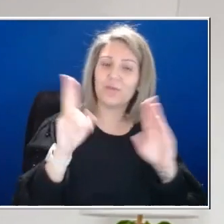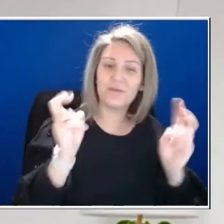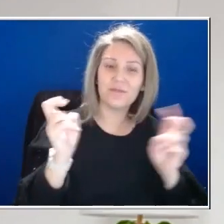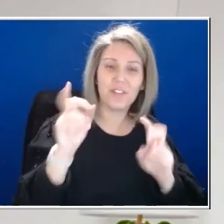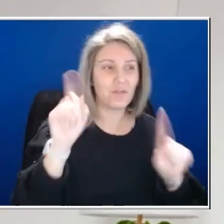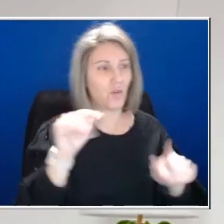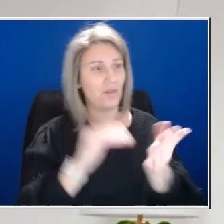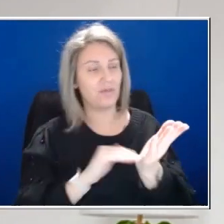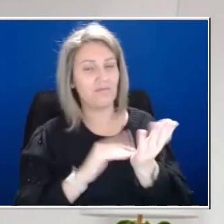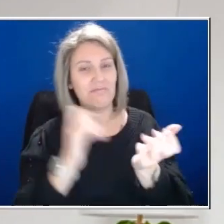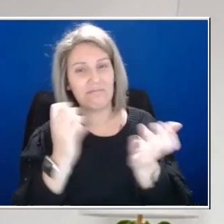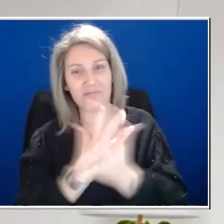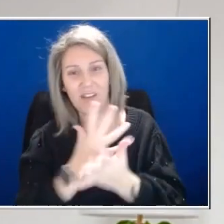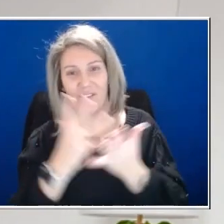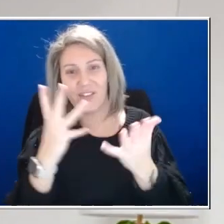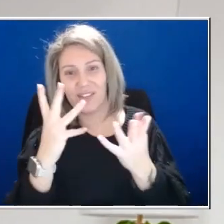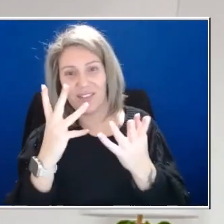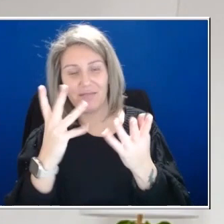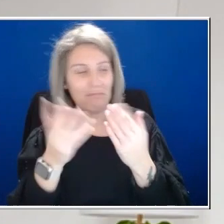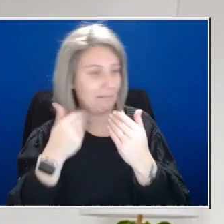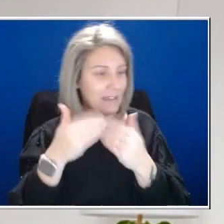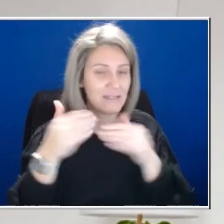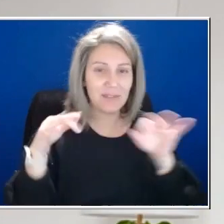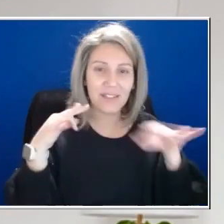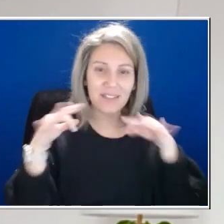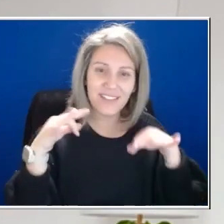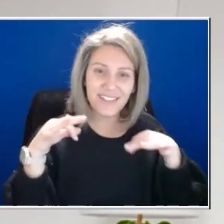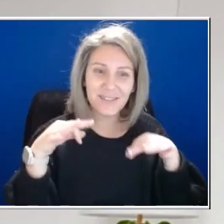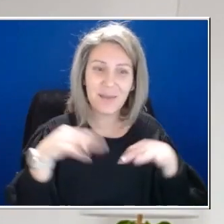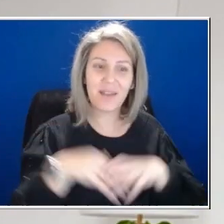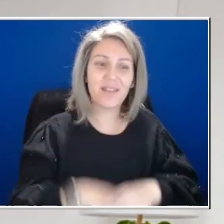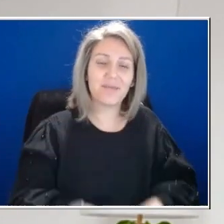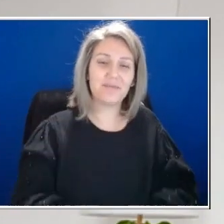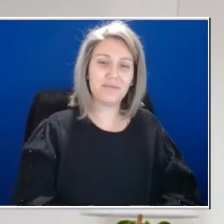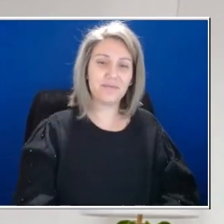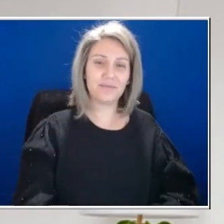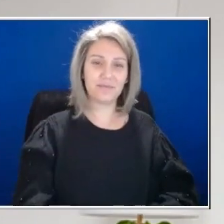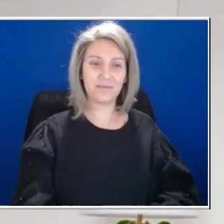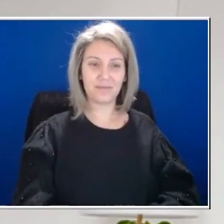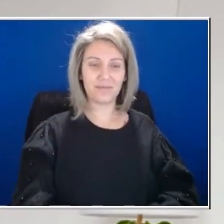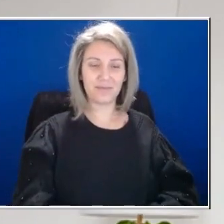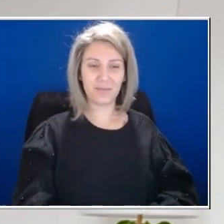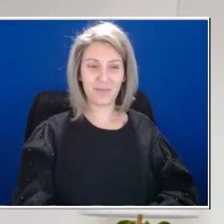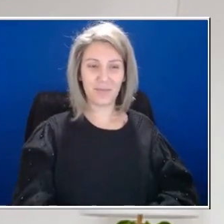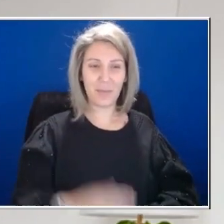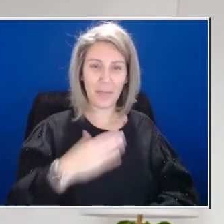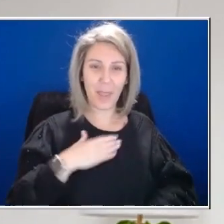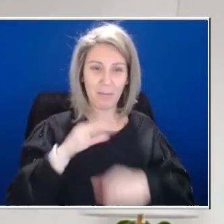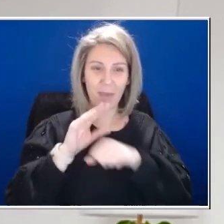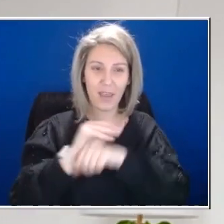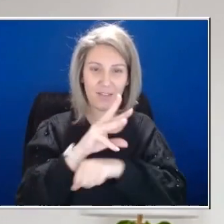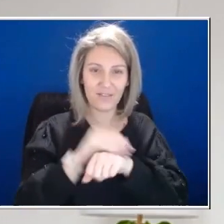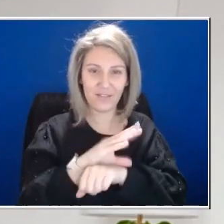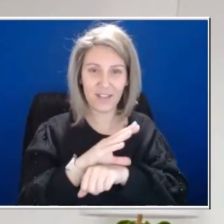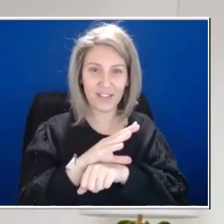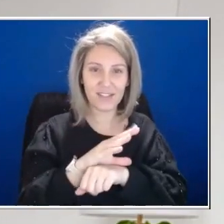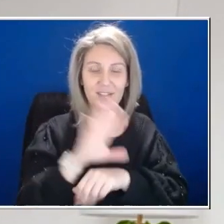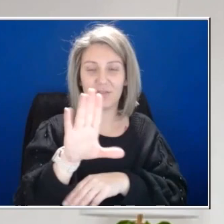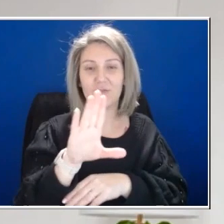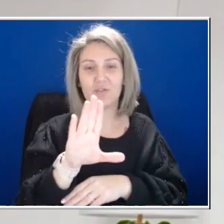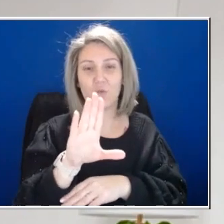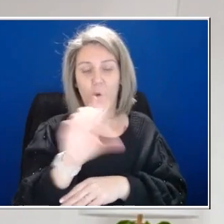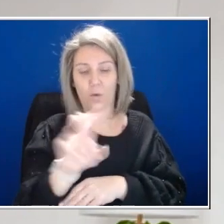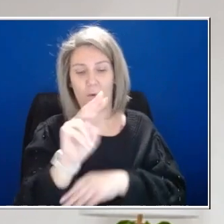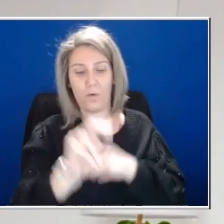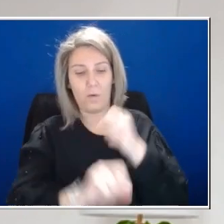and everything has been easily explainable. So my advice is, you know, to be your advocate, you